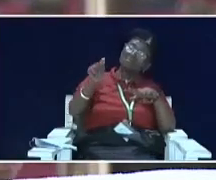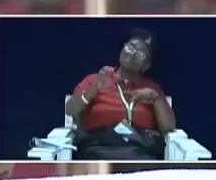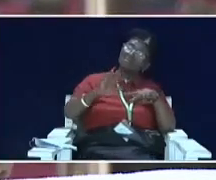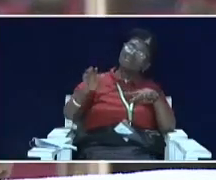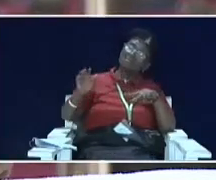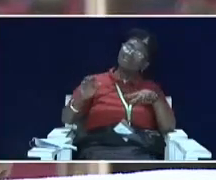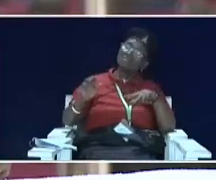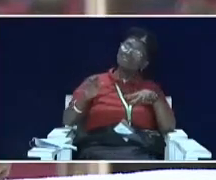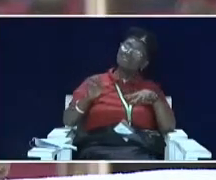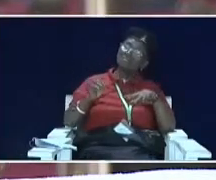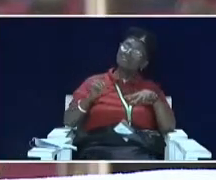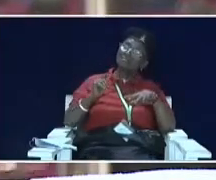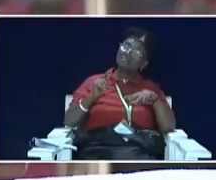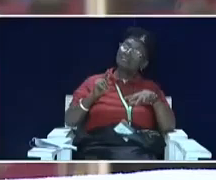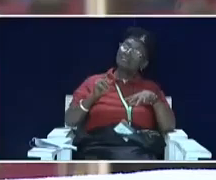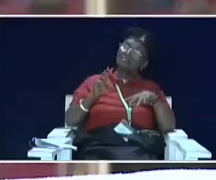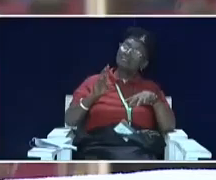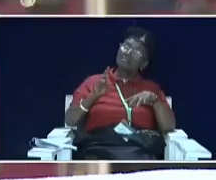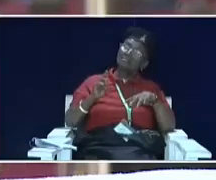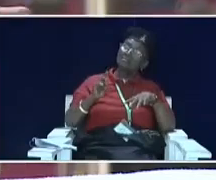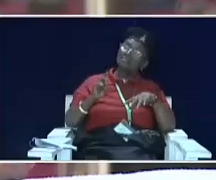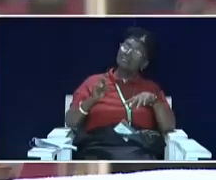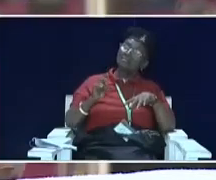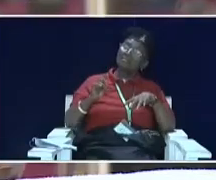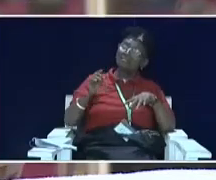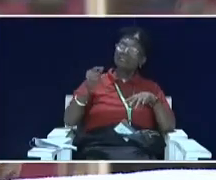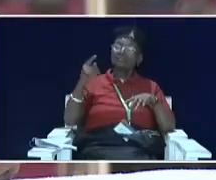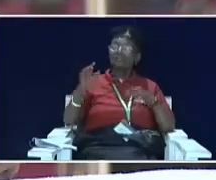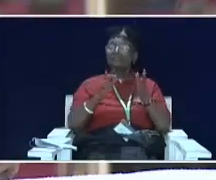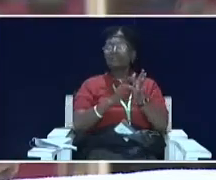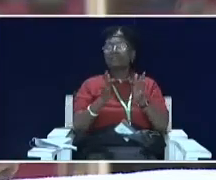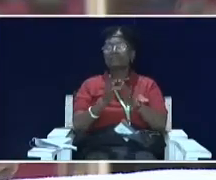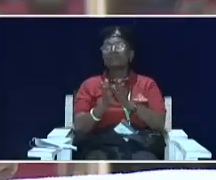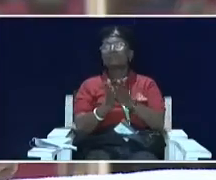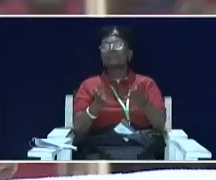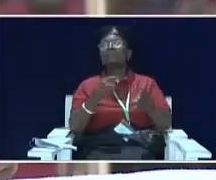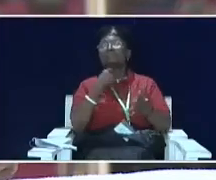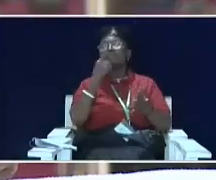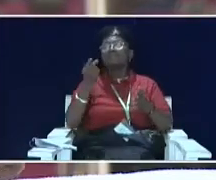the Bible tells us that anointing will destroy yokes.